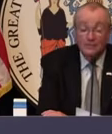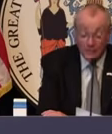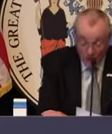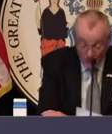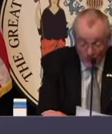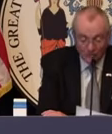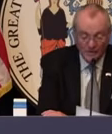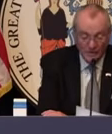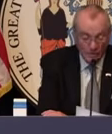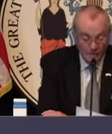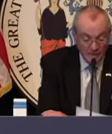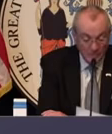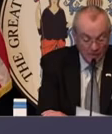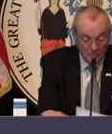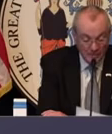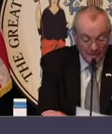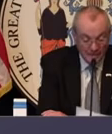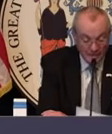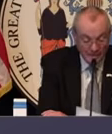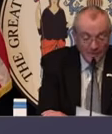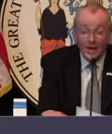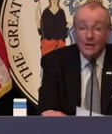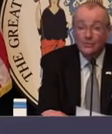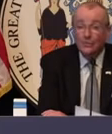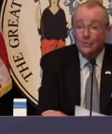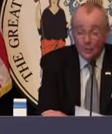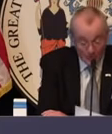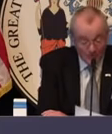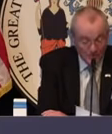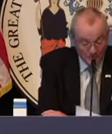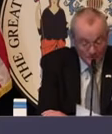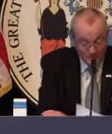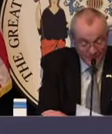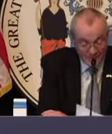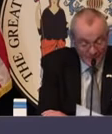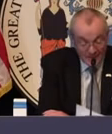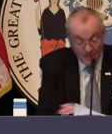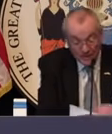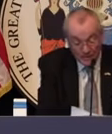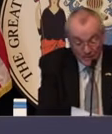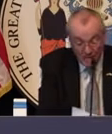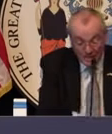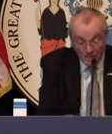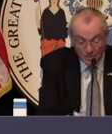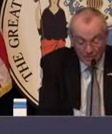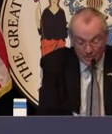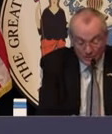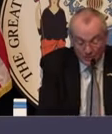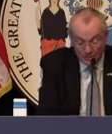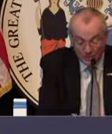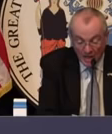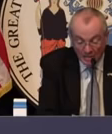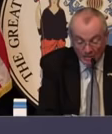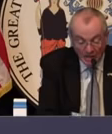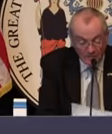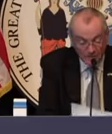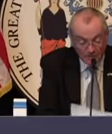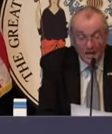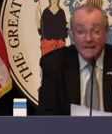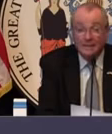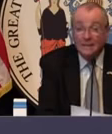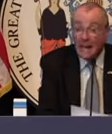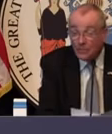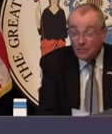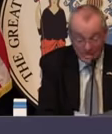of her life, Lewis, when they both played in the high school orchestra. Carolyn remained a tremendous musician, able to play